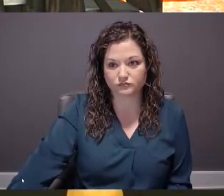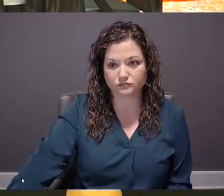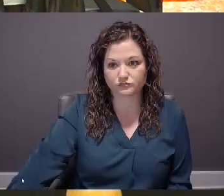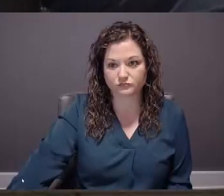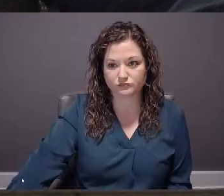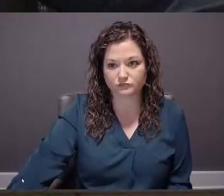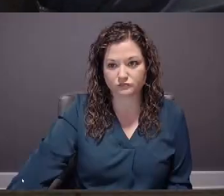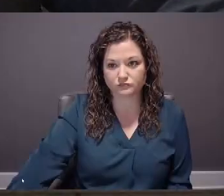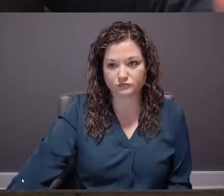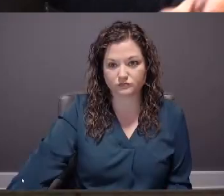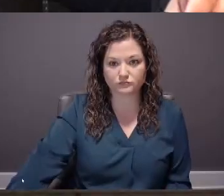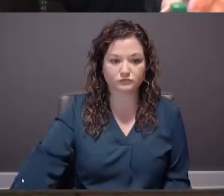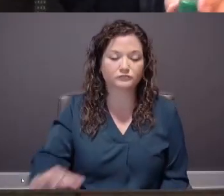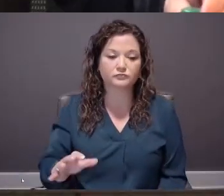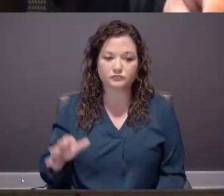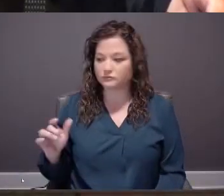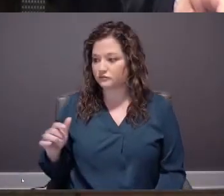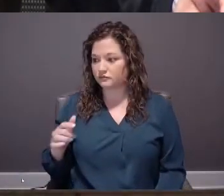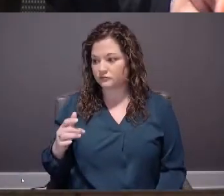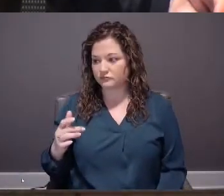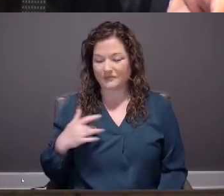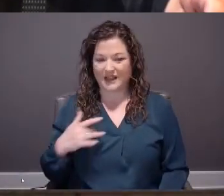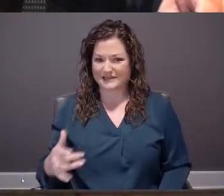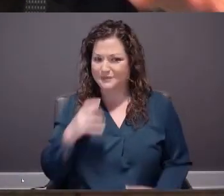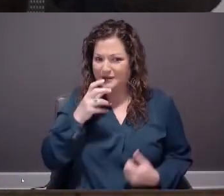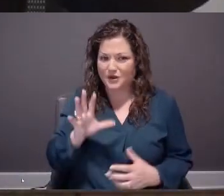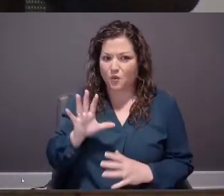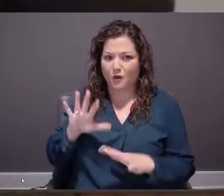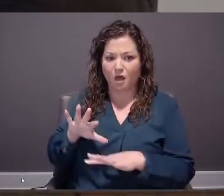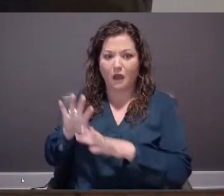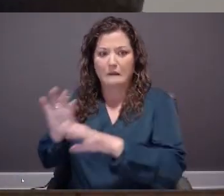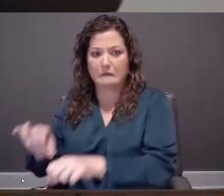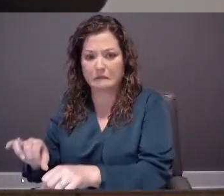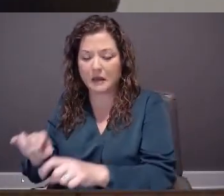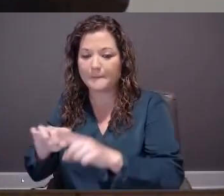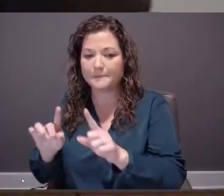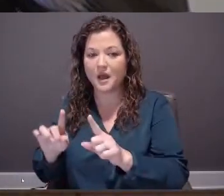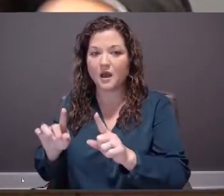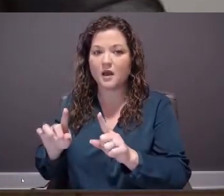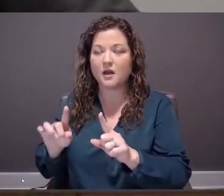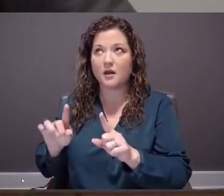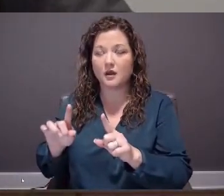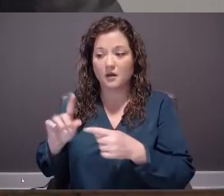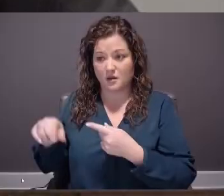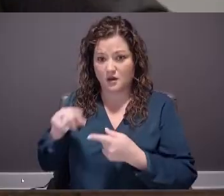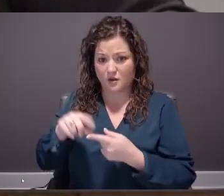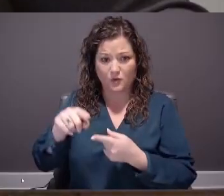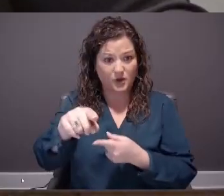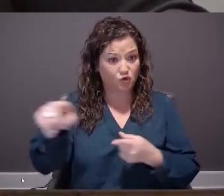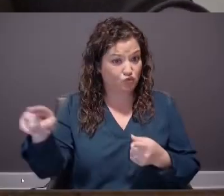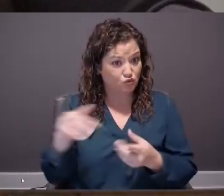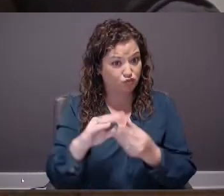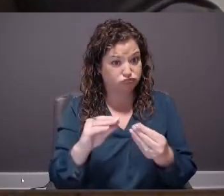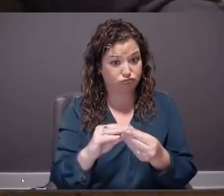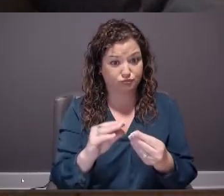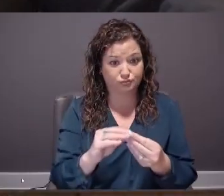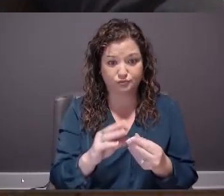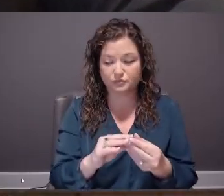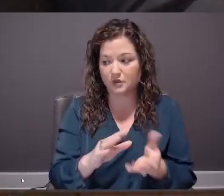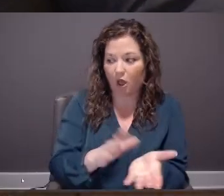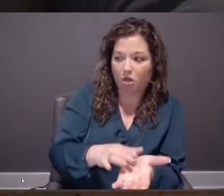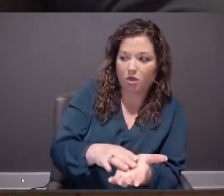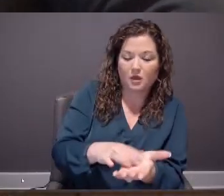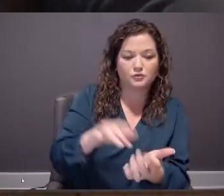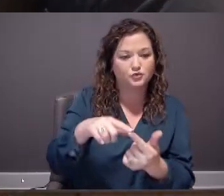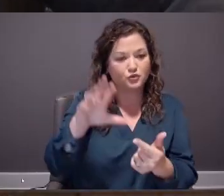I don't usually like to step over council either, but it came to me as y'all were giving Cody a lot of kudos. We had a